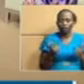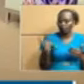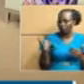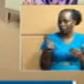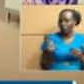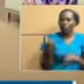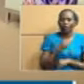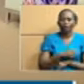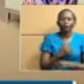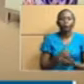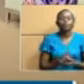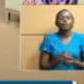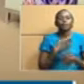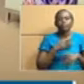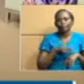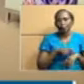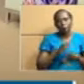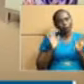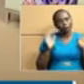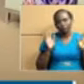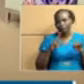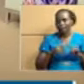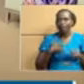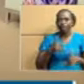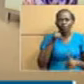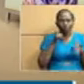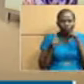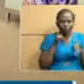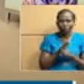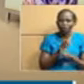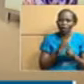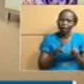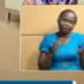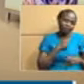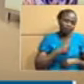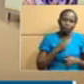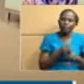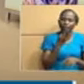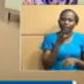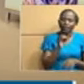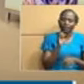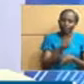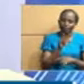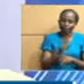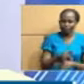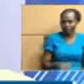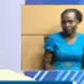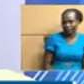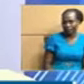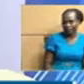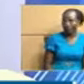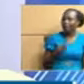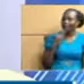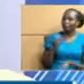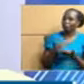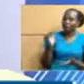social protection. My time is out. I have callers online, but I can't pick them. So, Professor, let me have your 30 seconds. Wow. Thank you very much,